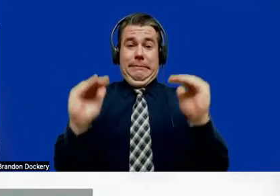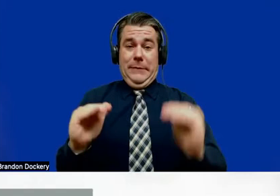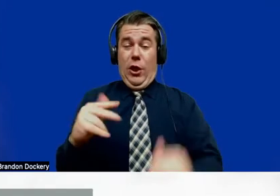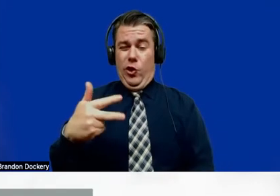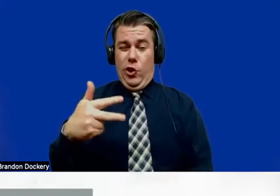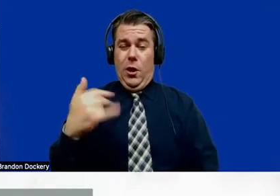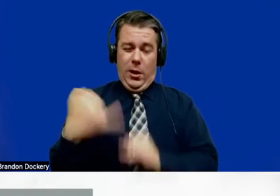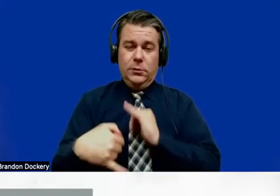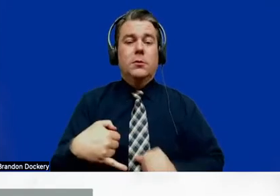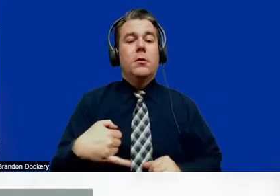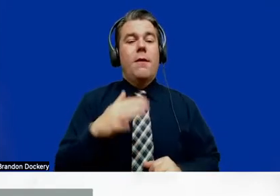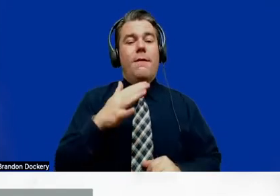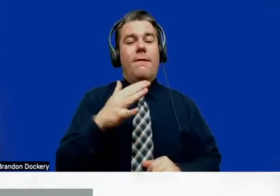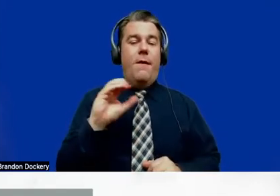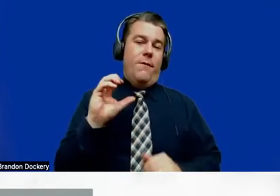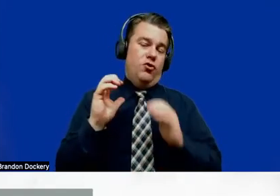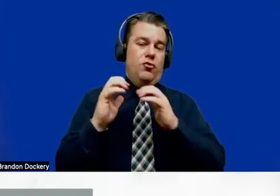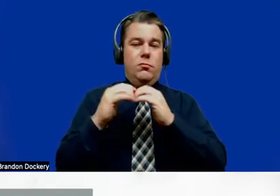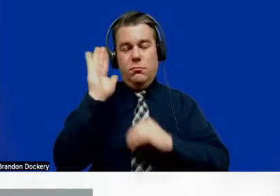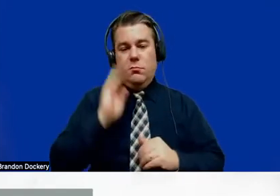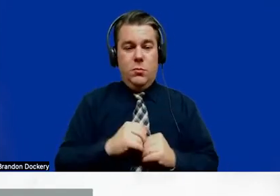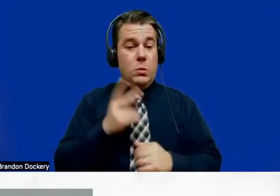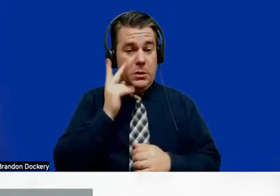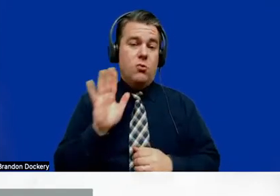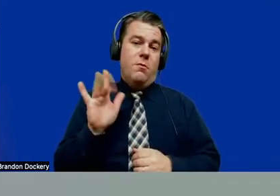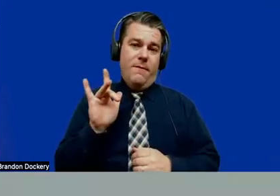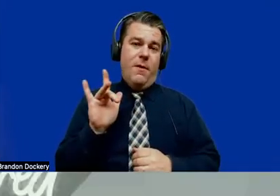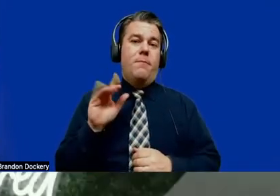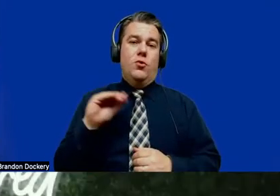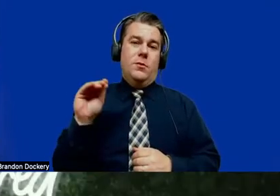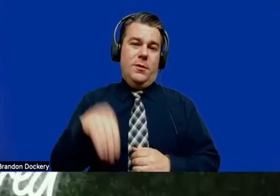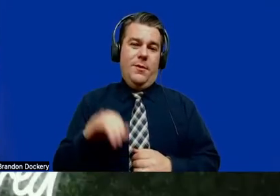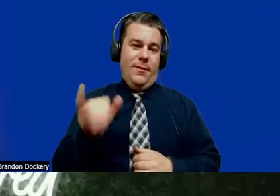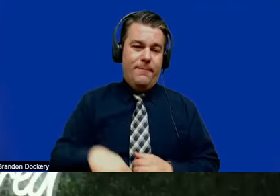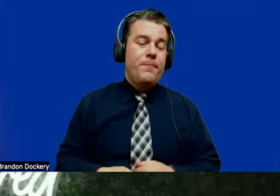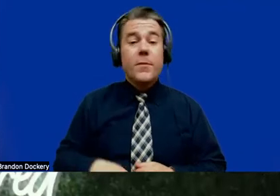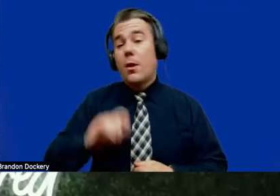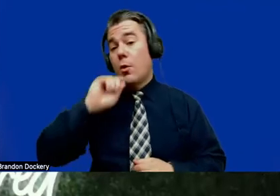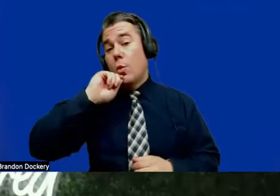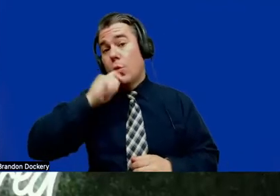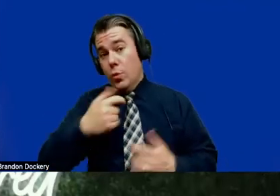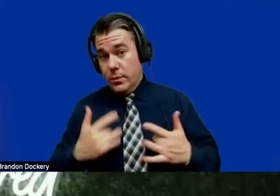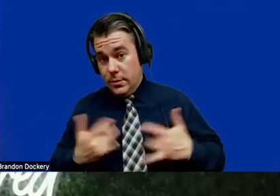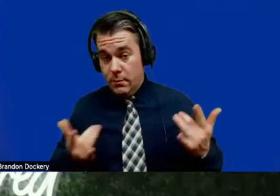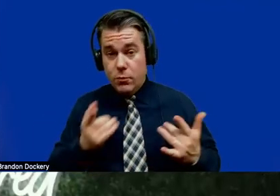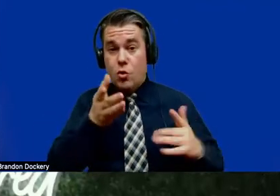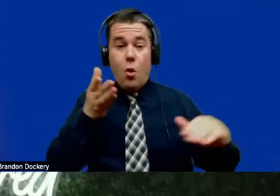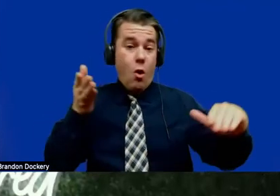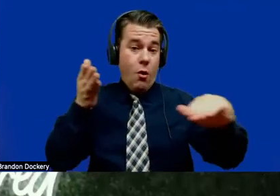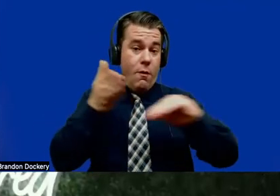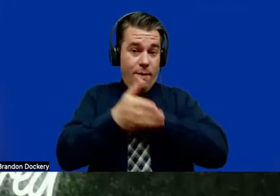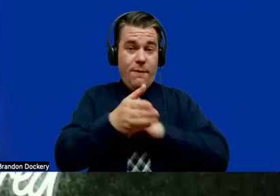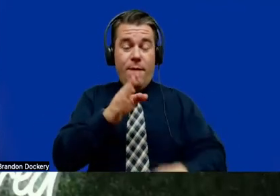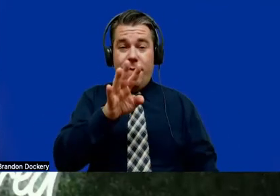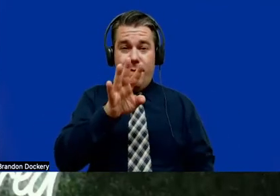is 500 and greater. And you'll see 25% of that. Now, the cool thing is once you exceed that 499, so